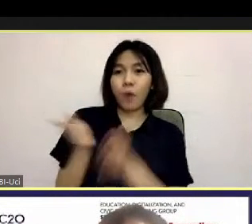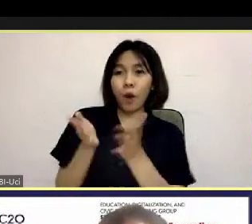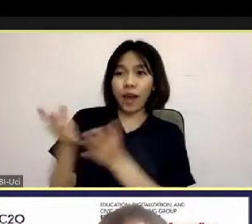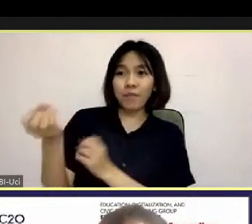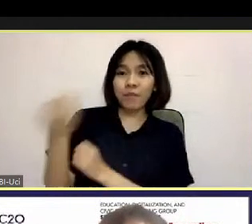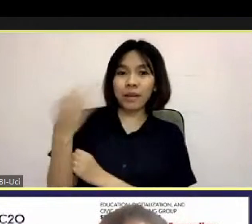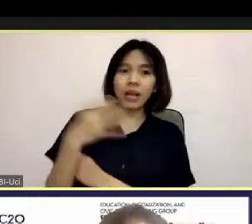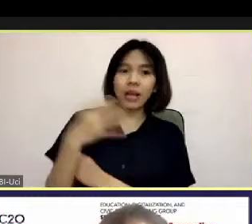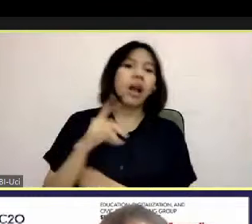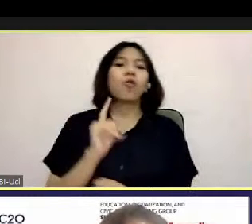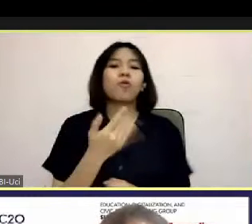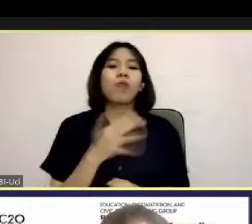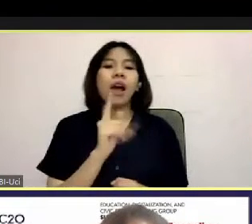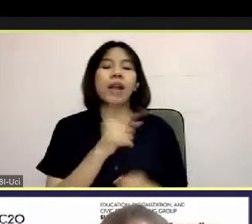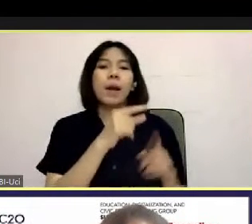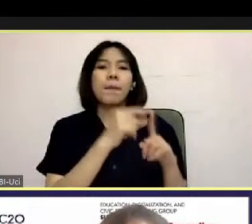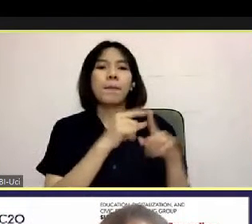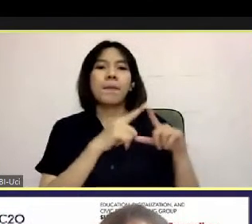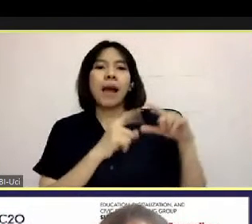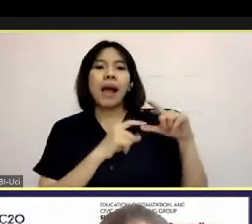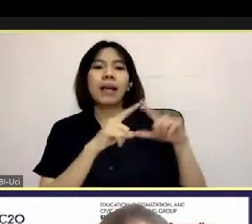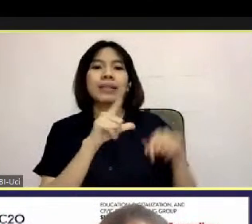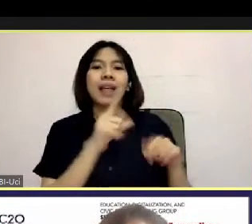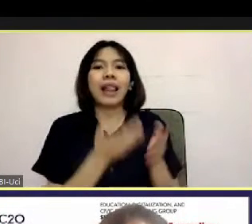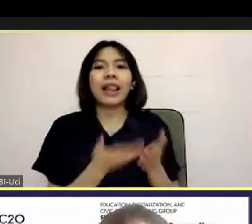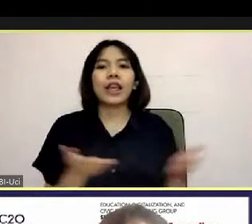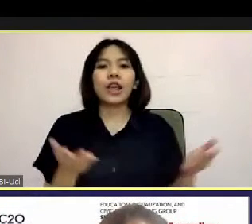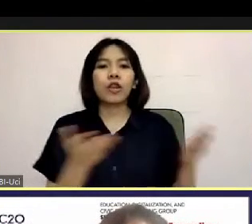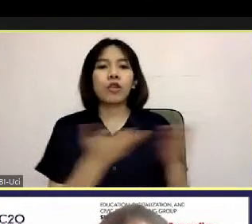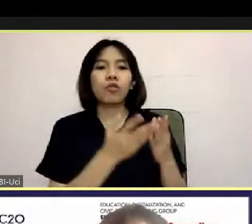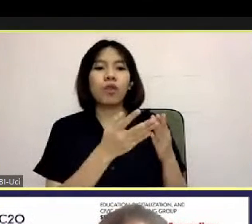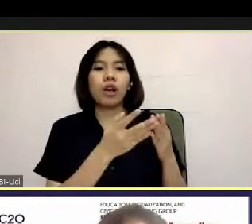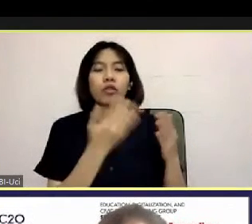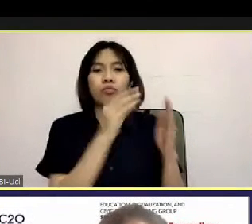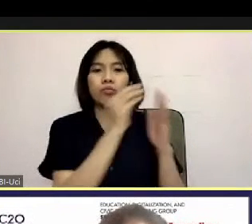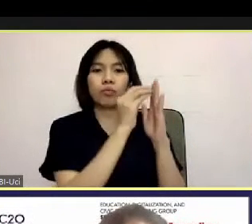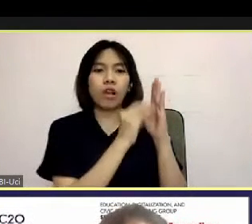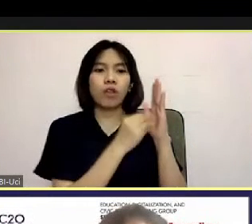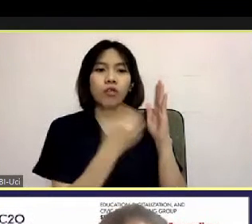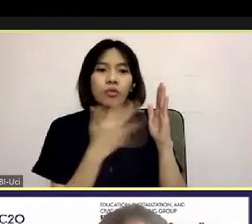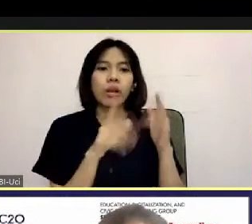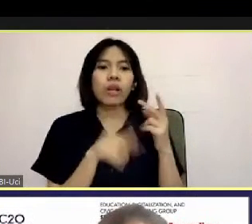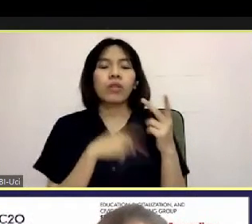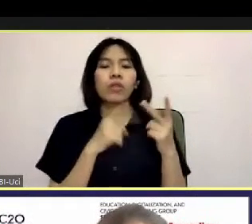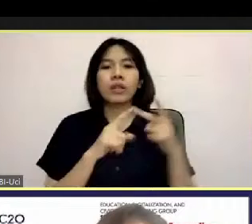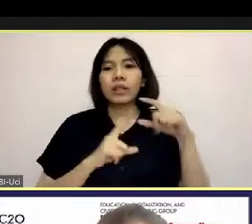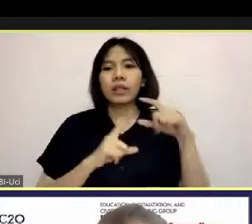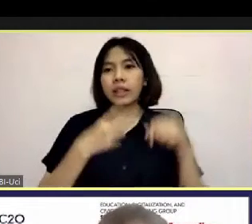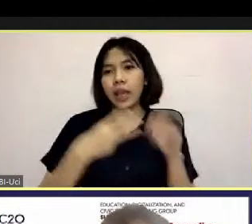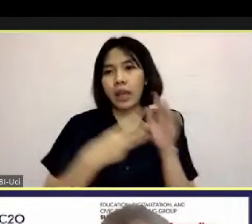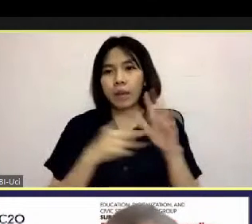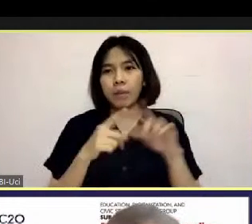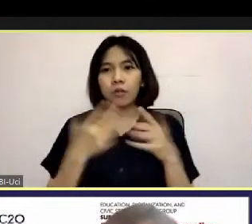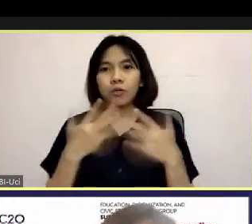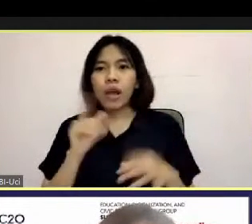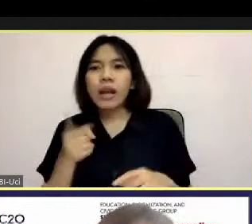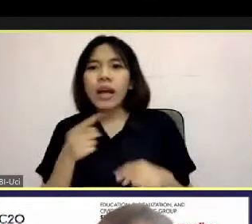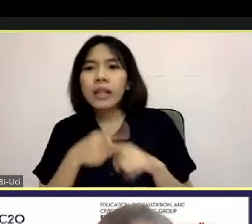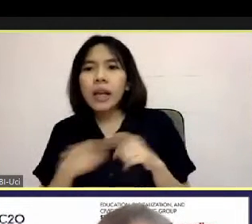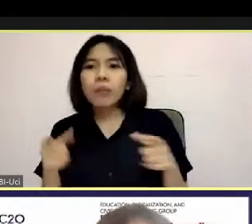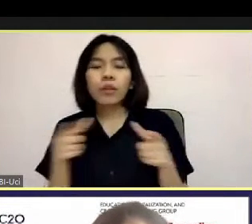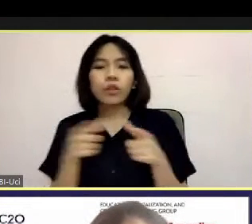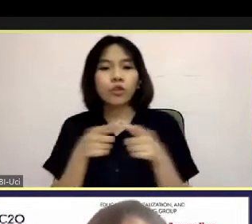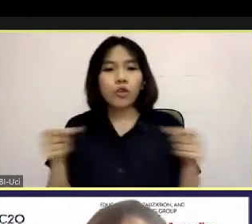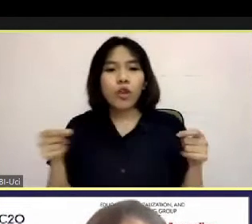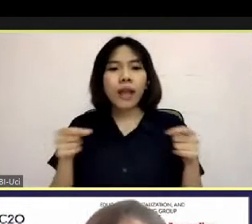please correct me, yeah, because there is an article related to that, and then also there is a scheme.